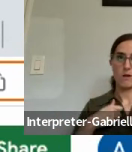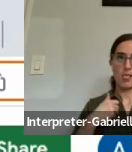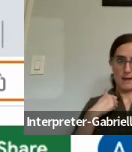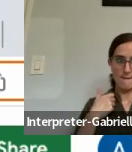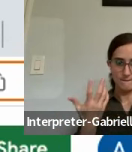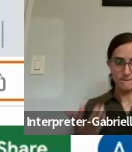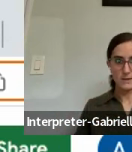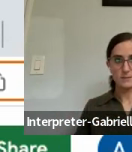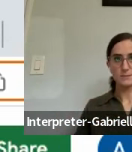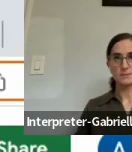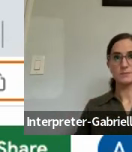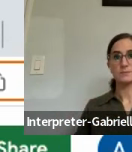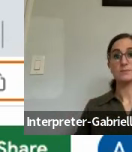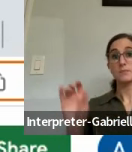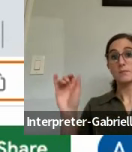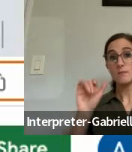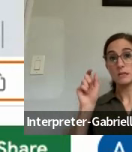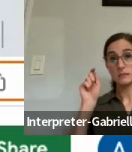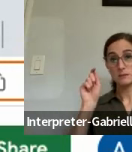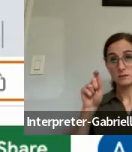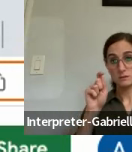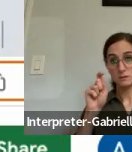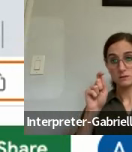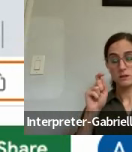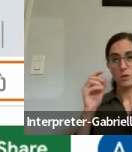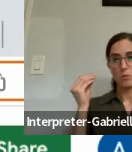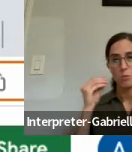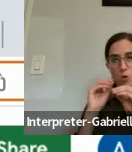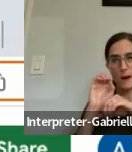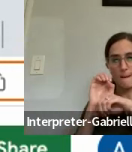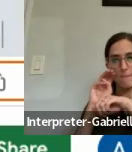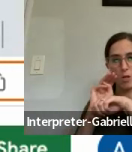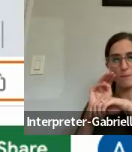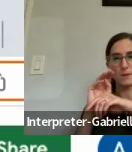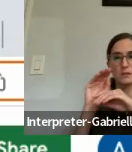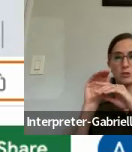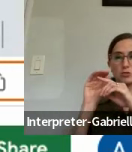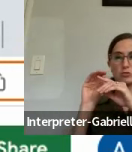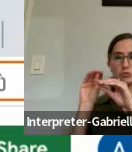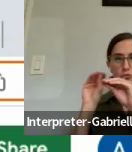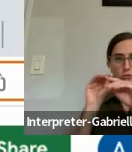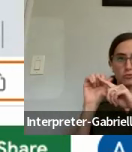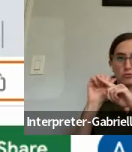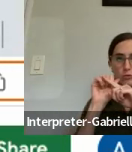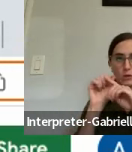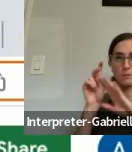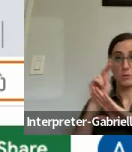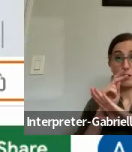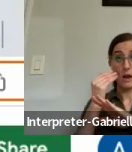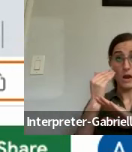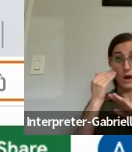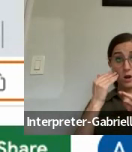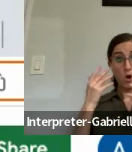And we need more employment training based programs. And I know there's many out there, but